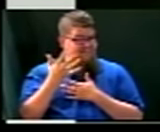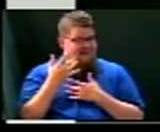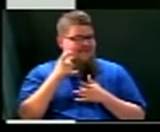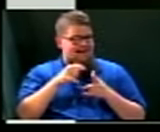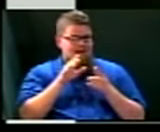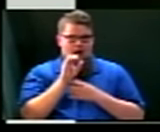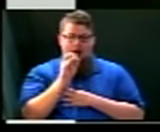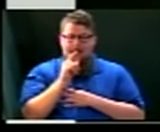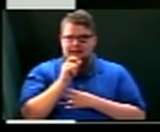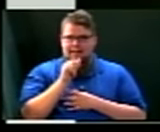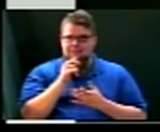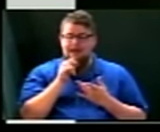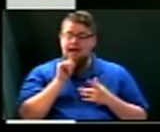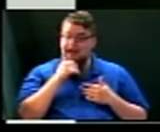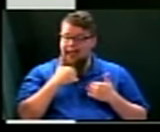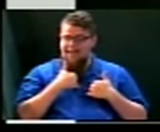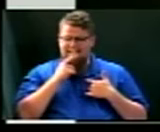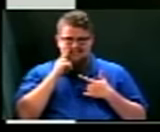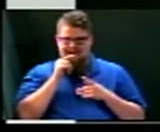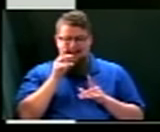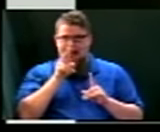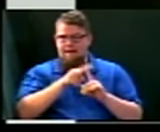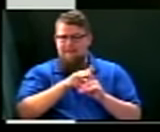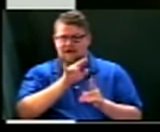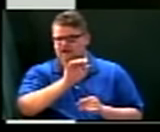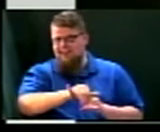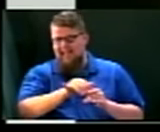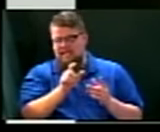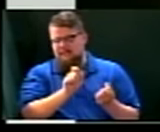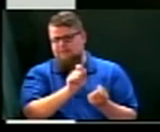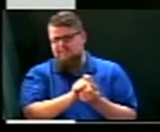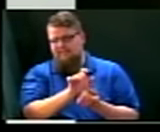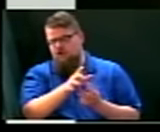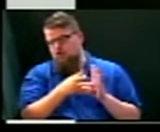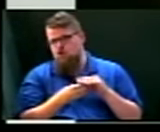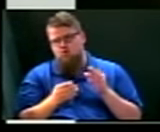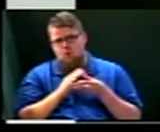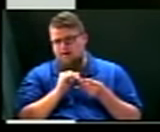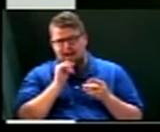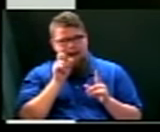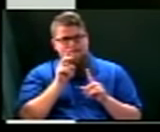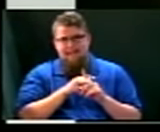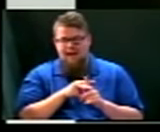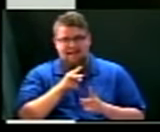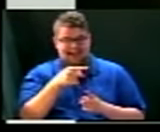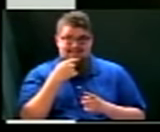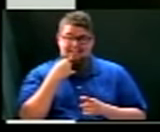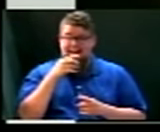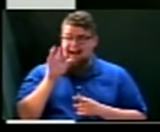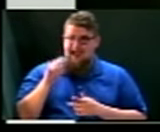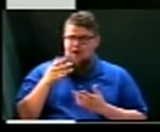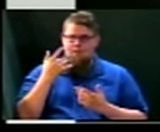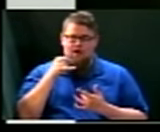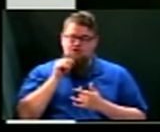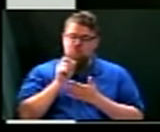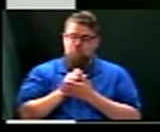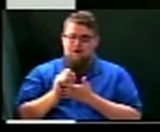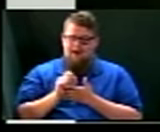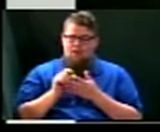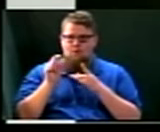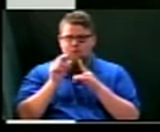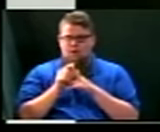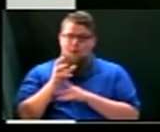because they didn't apply themselves to that particular story. I would have had to say, hey, honey, why don't you write the